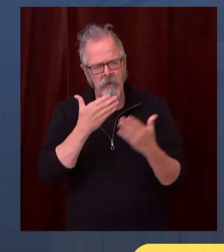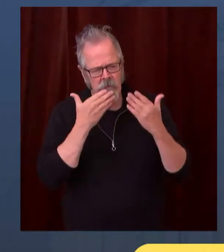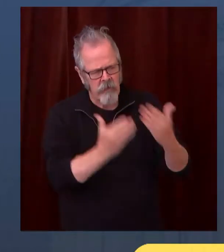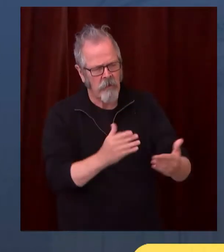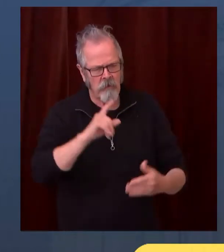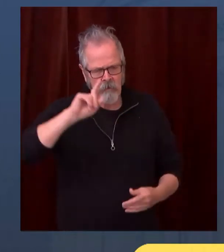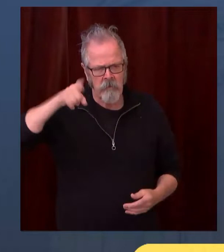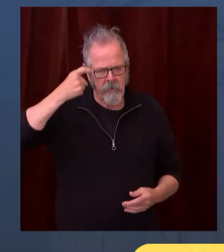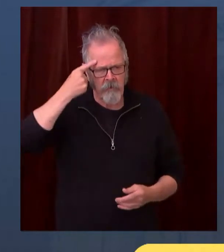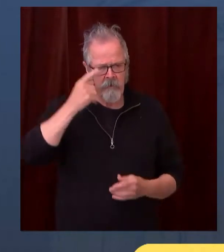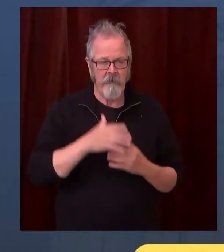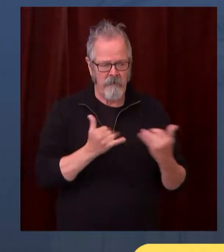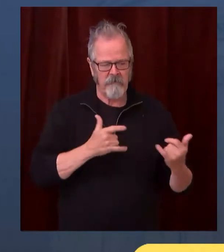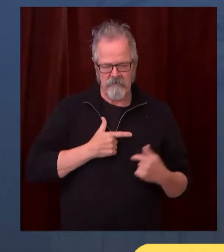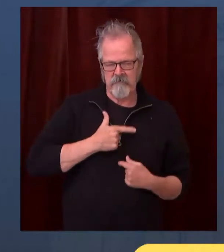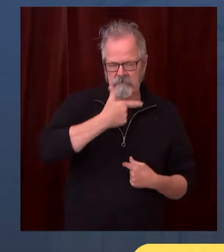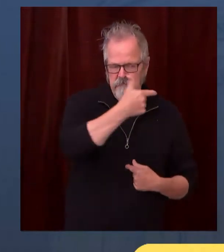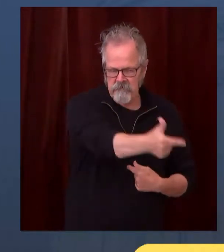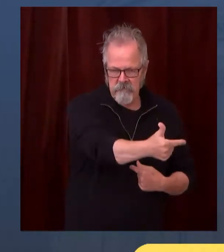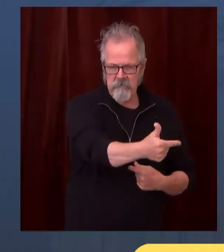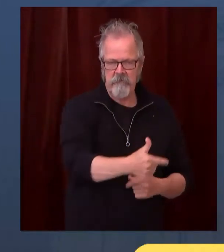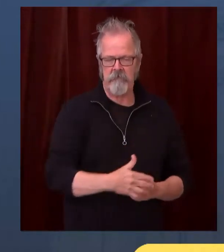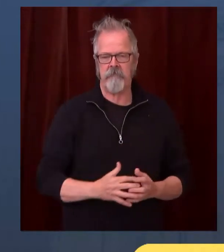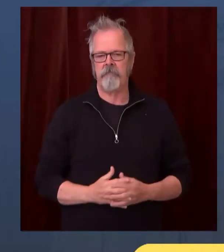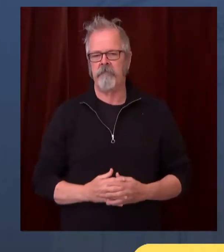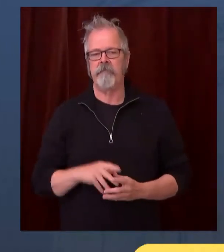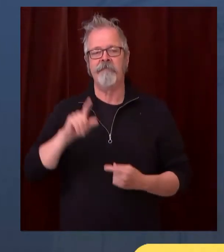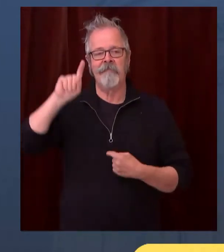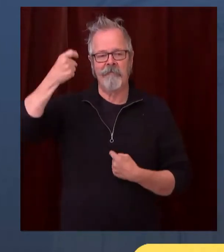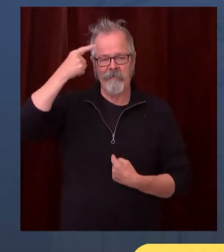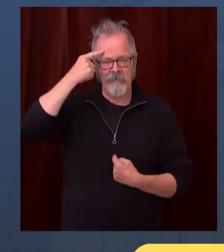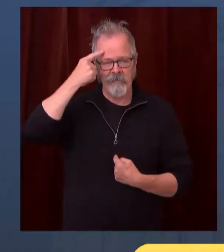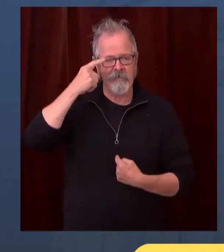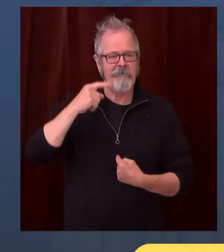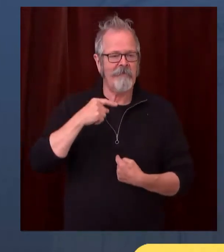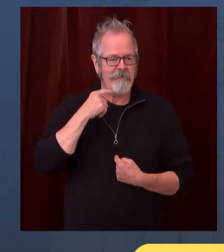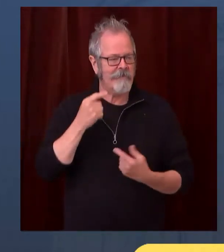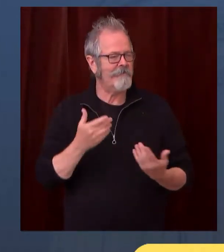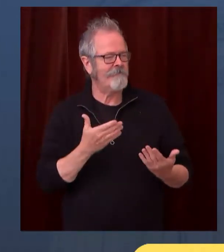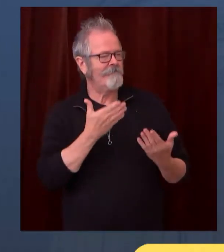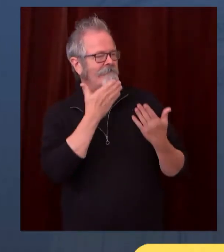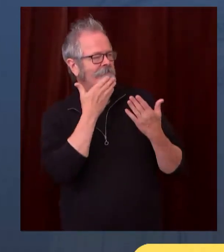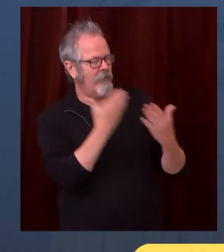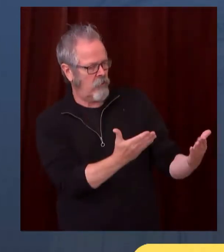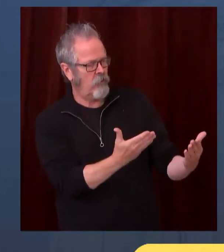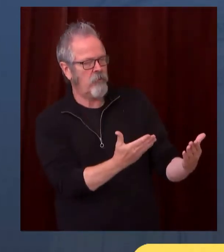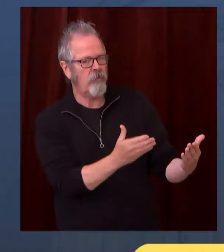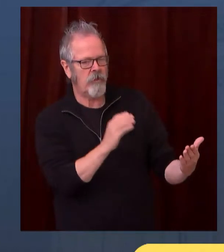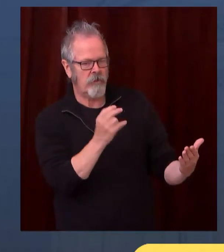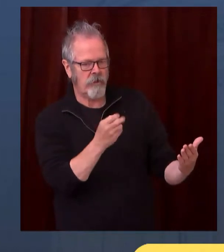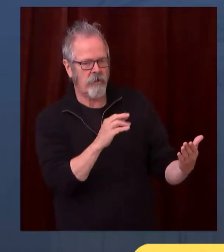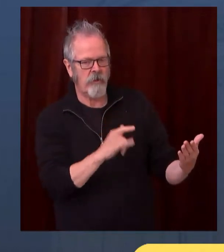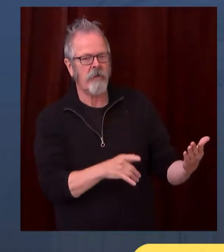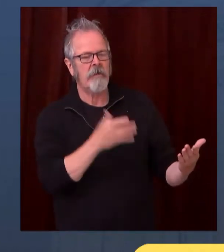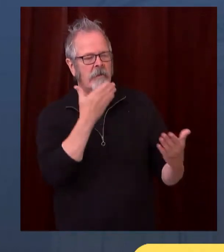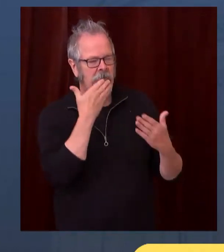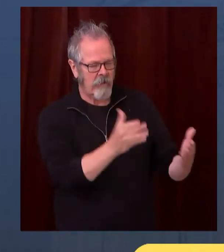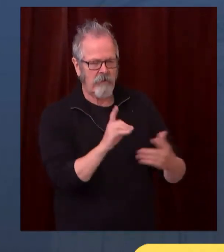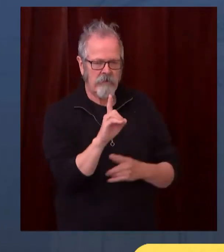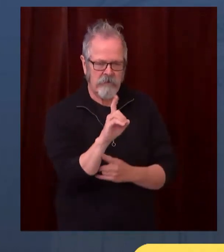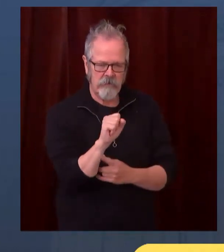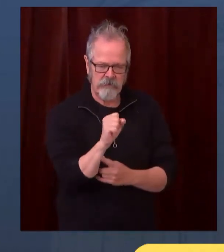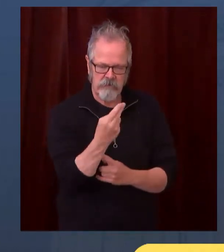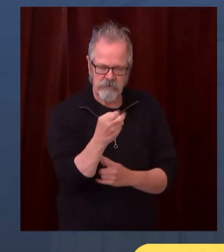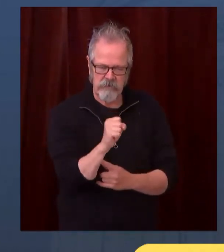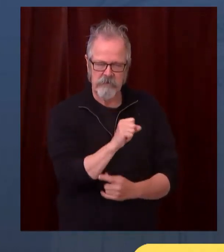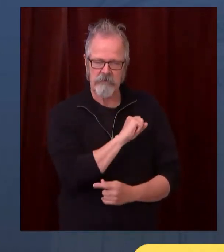bet, Cheryl. Thanks for your staff. Thanks for the people in these long-term care facilities that have been creative to care for our loved ones. We appreciate